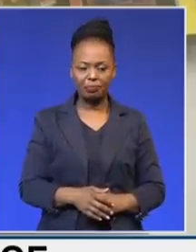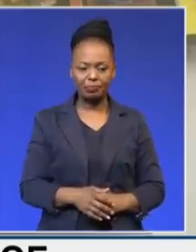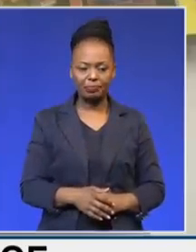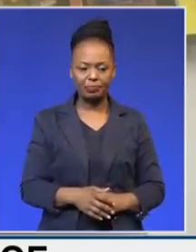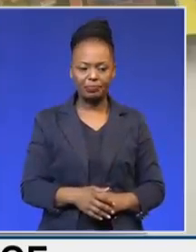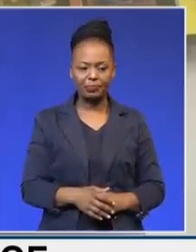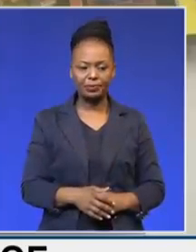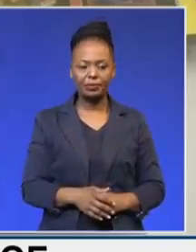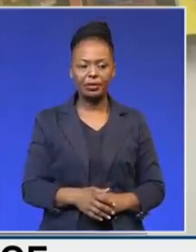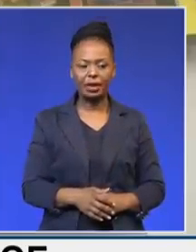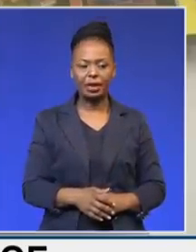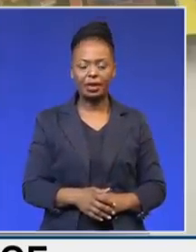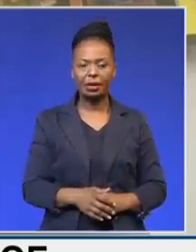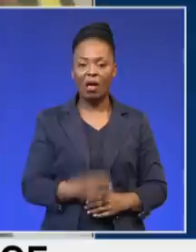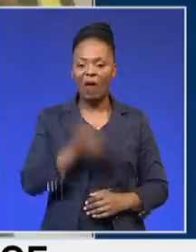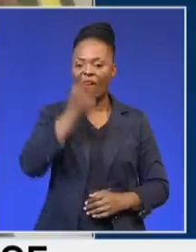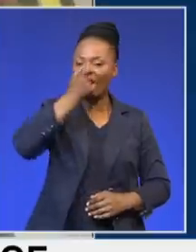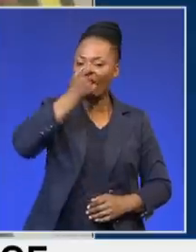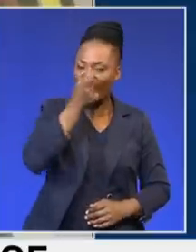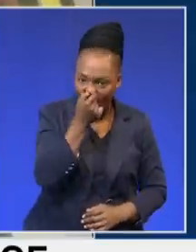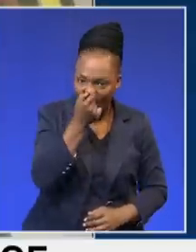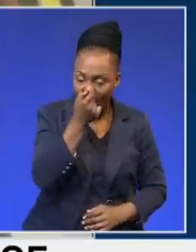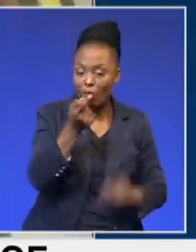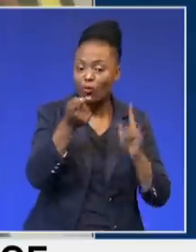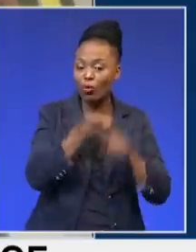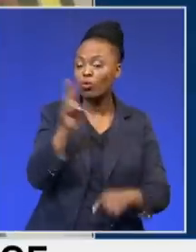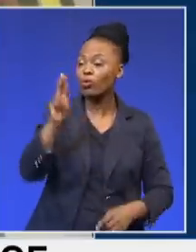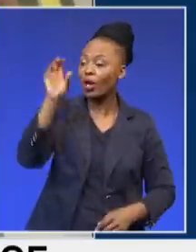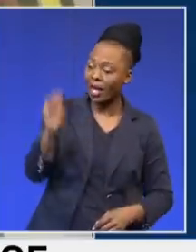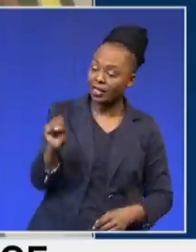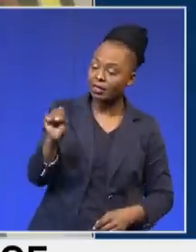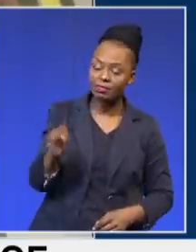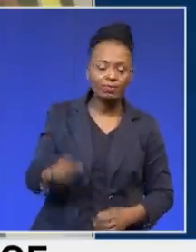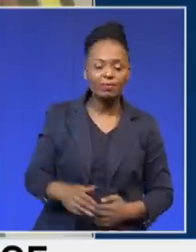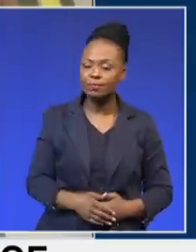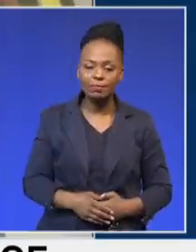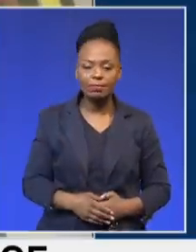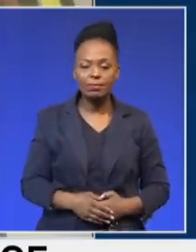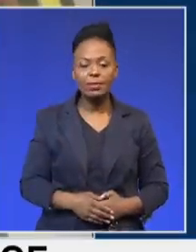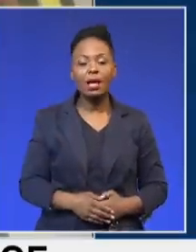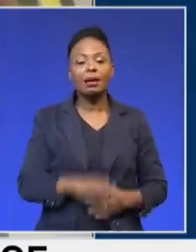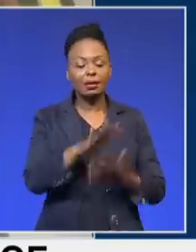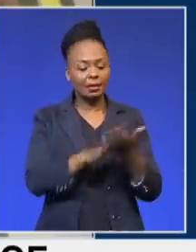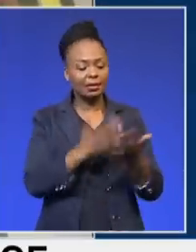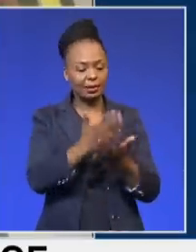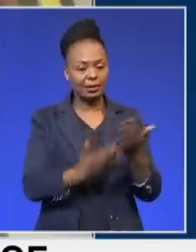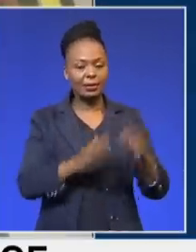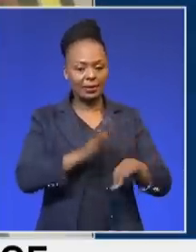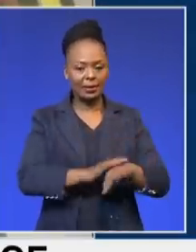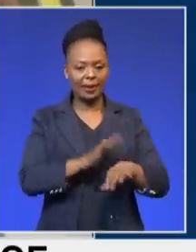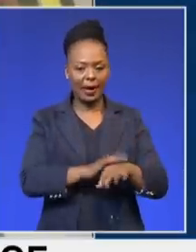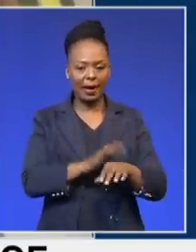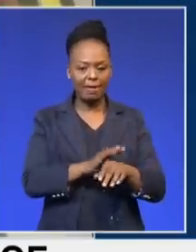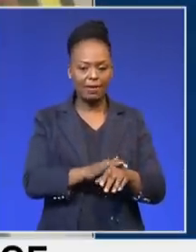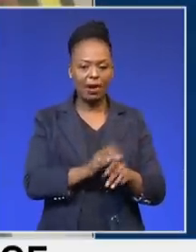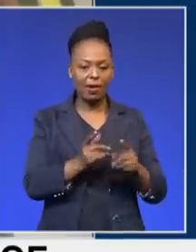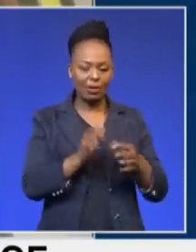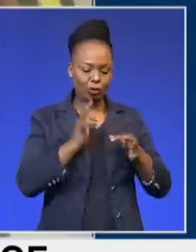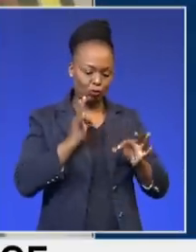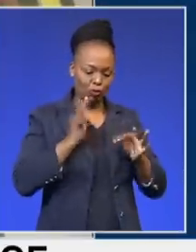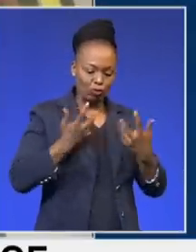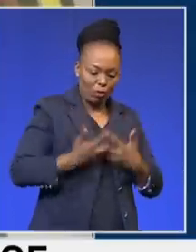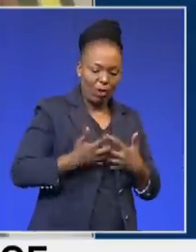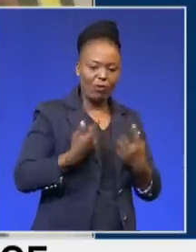Like I said, we cannot be bullied by the U.S. We will follow the time frames, but that is suitable to us. We are not co-governing with the U.S., with the